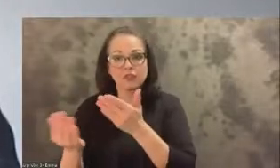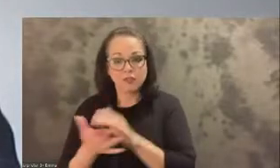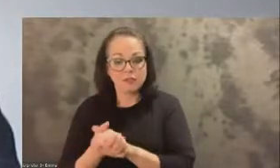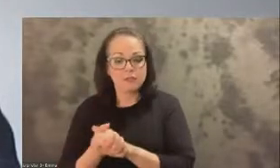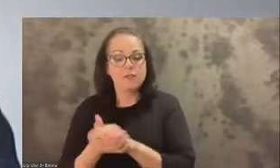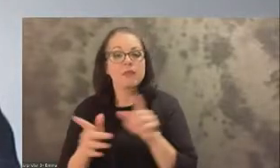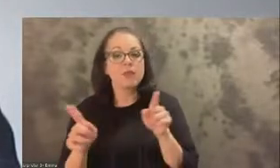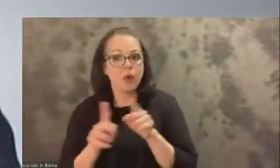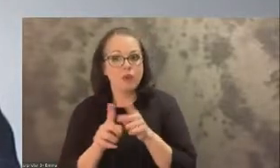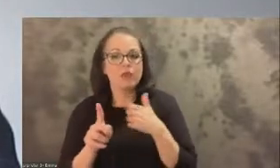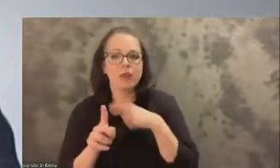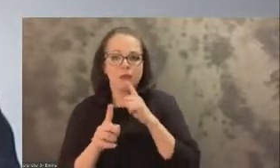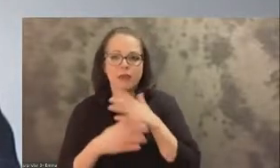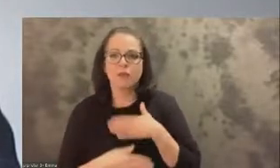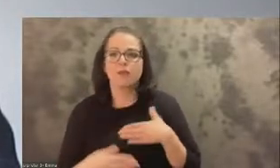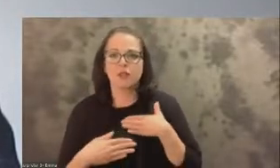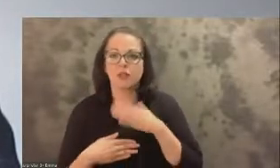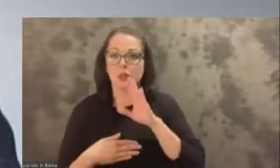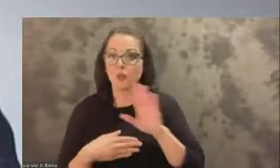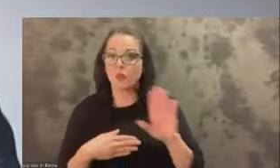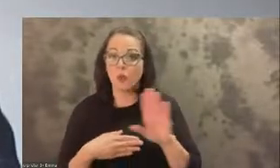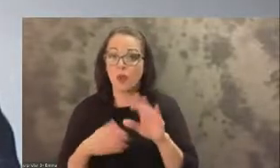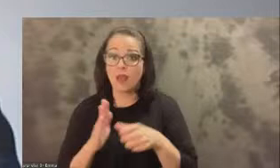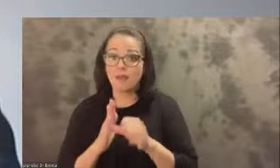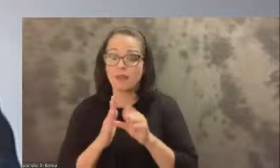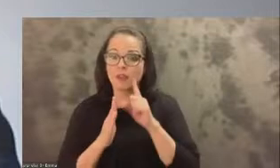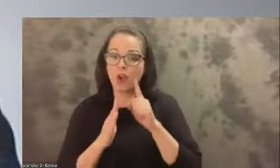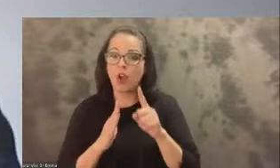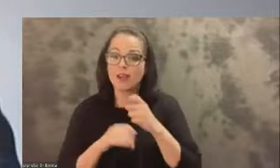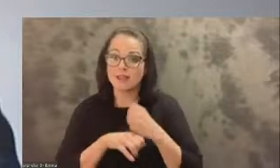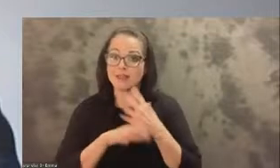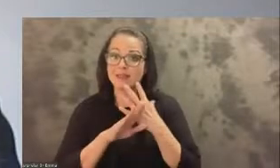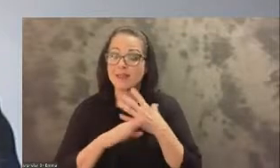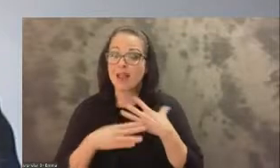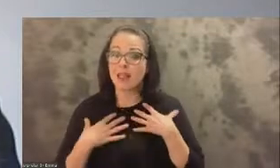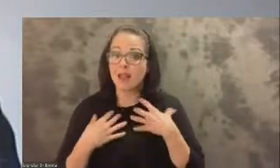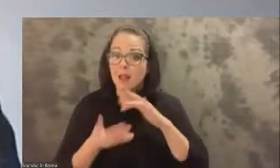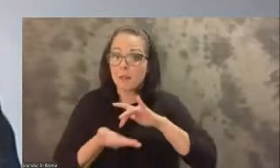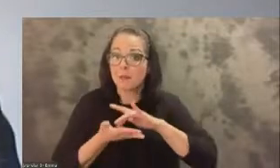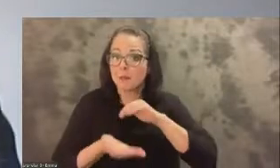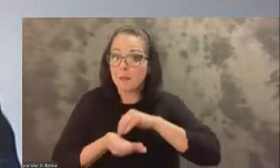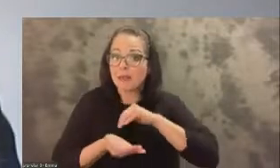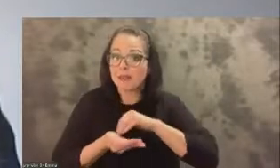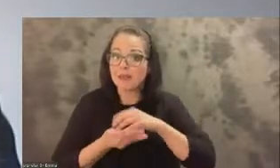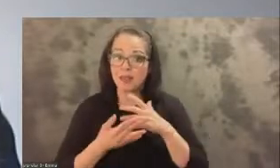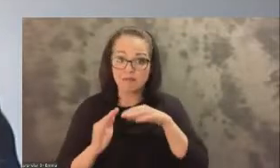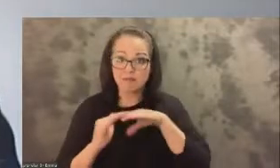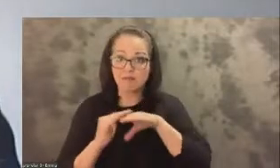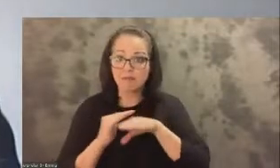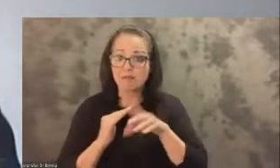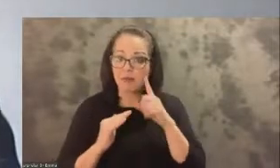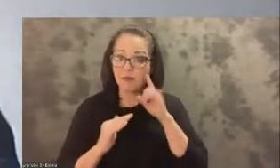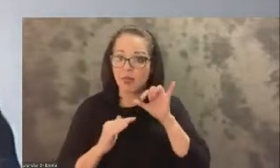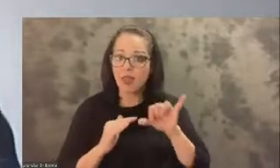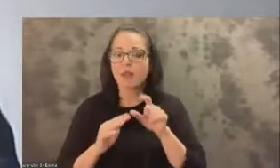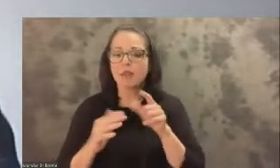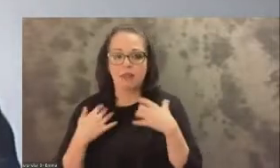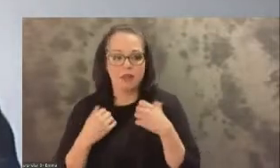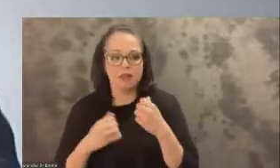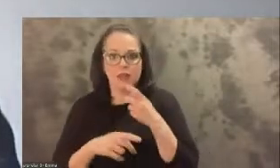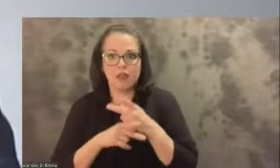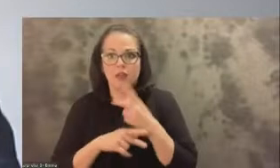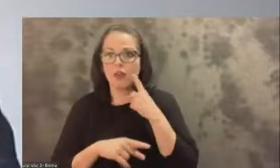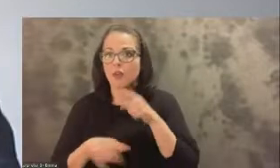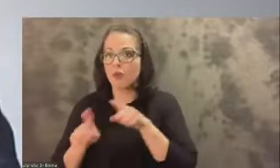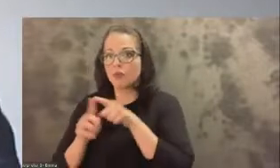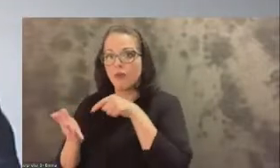just really appreciate the emphasis put on telemedicine and the need for having affordable access to care. Not all the